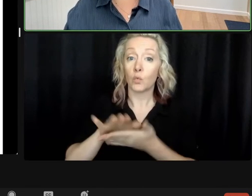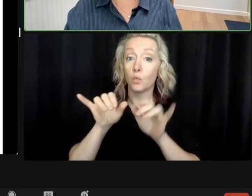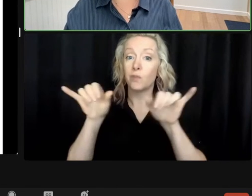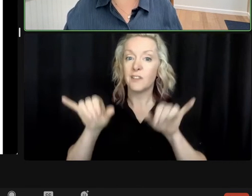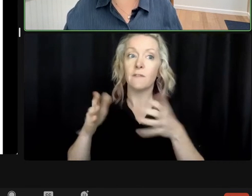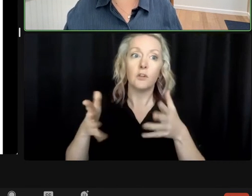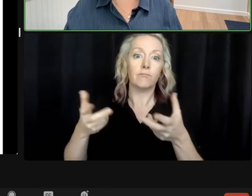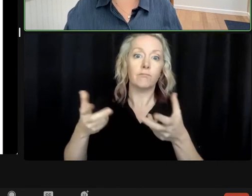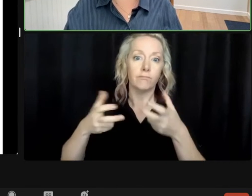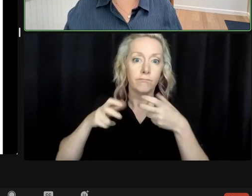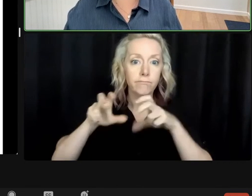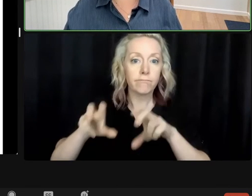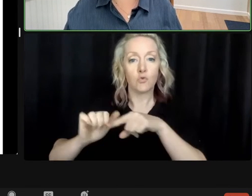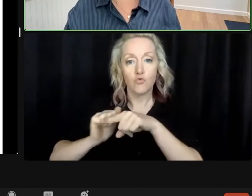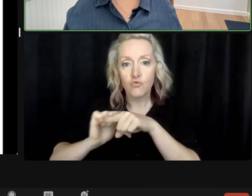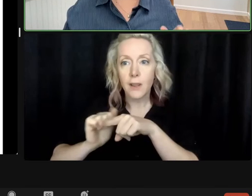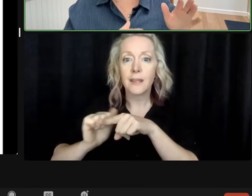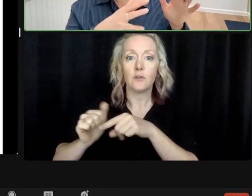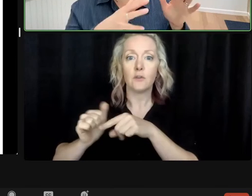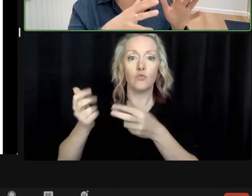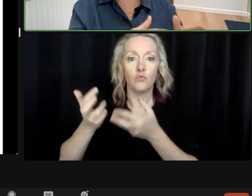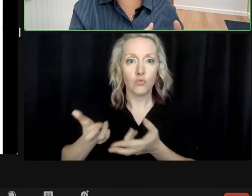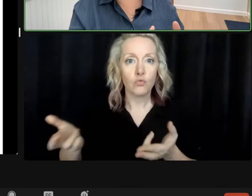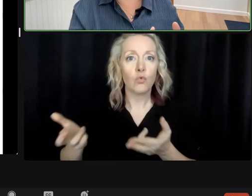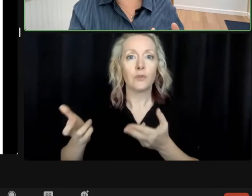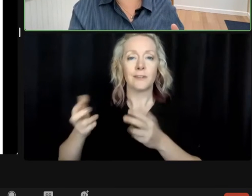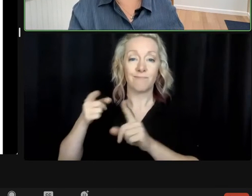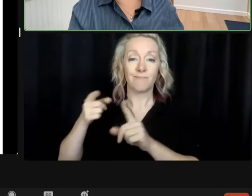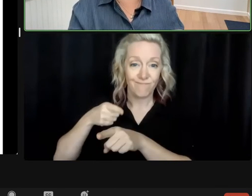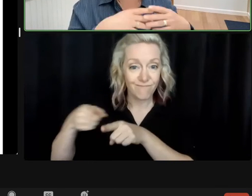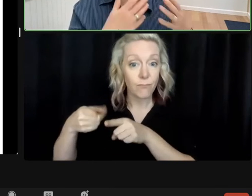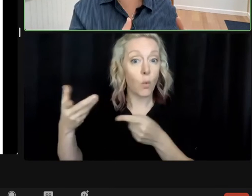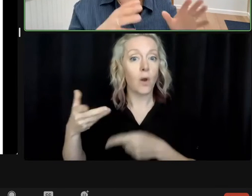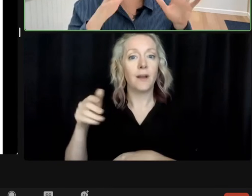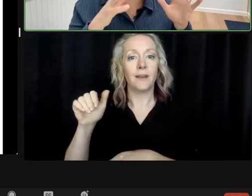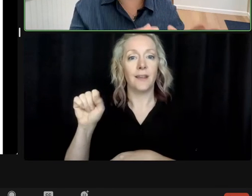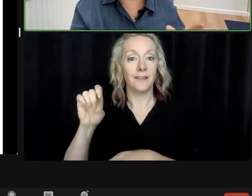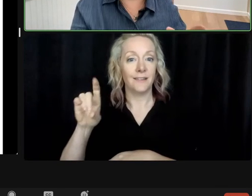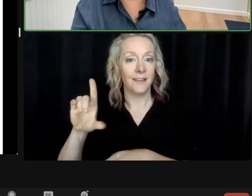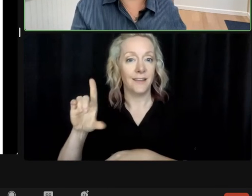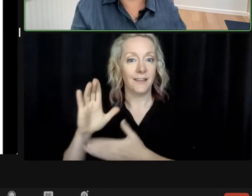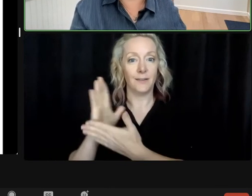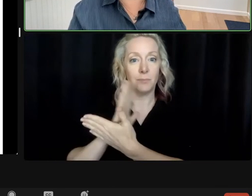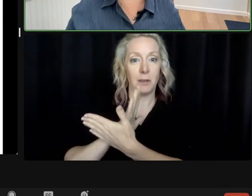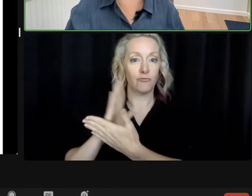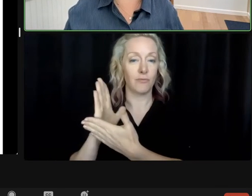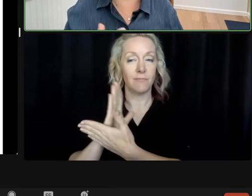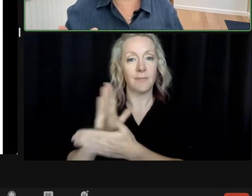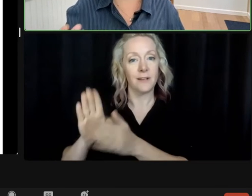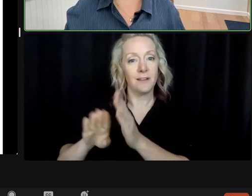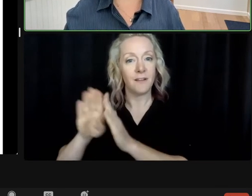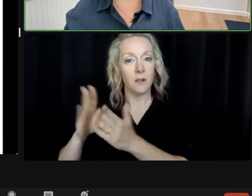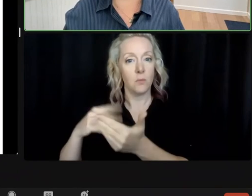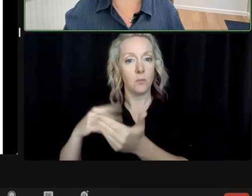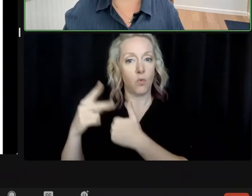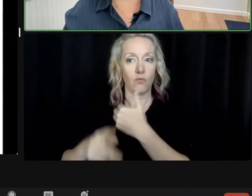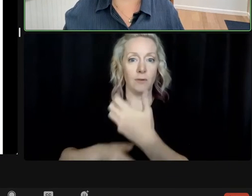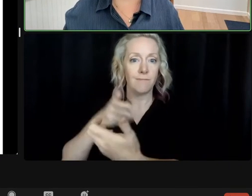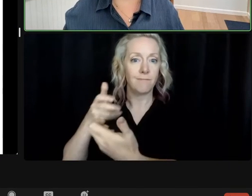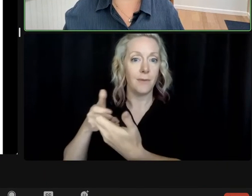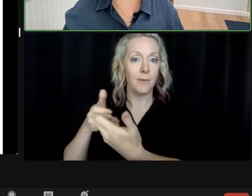lot of training, materials, services that are specific to autism and develop programs that are specific to that. So that